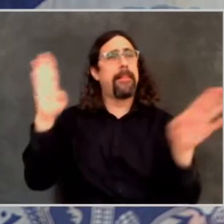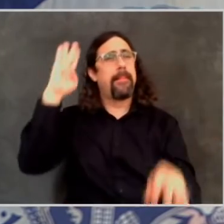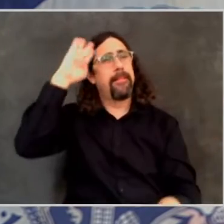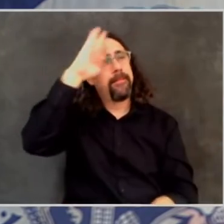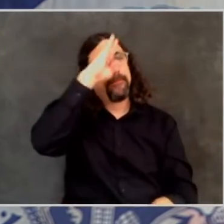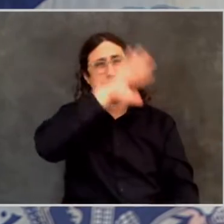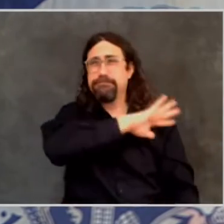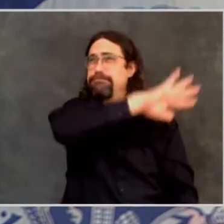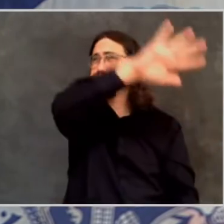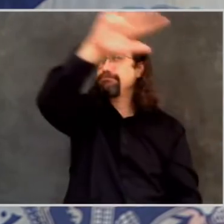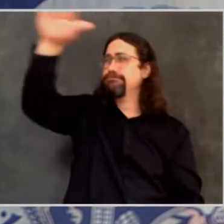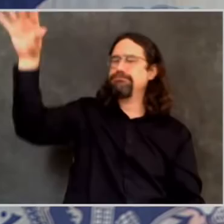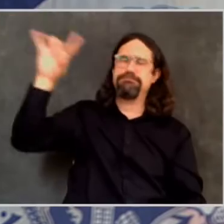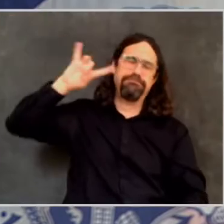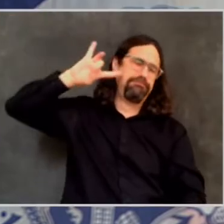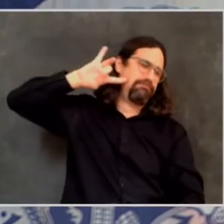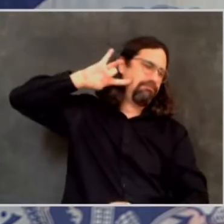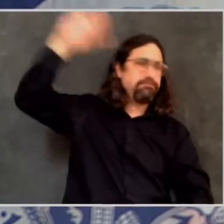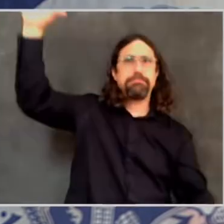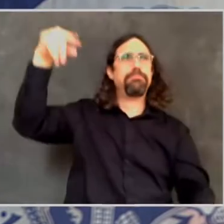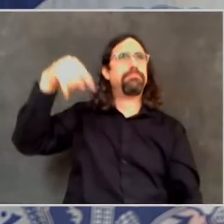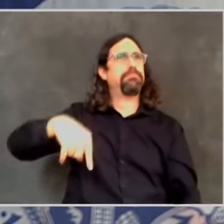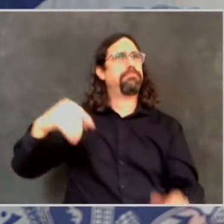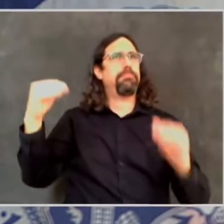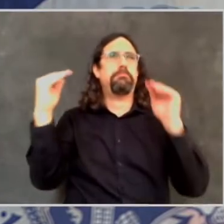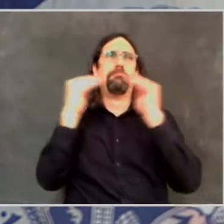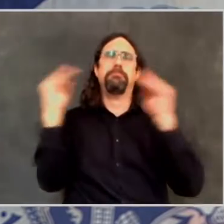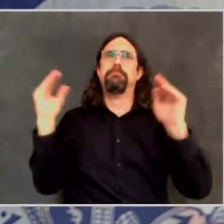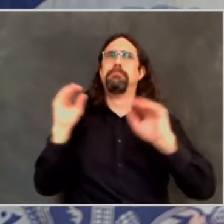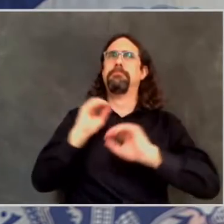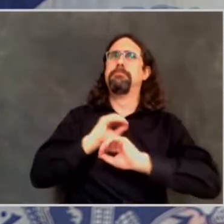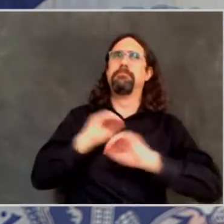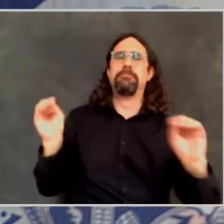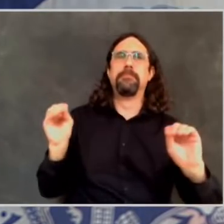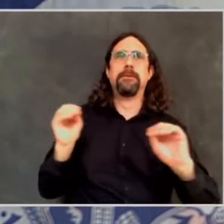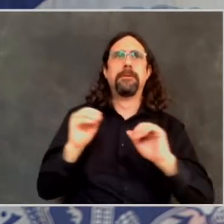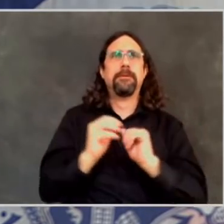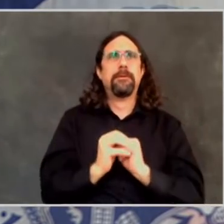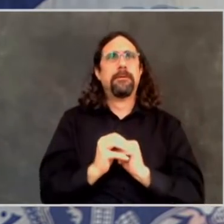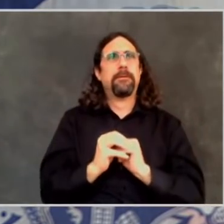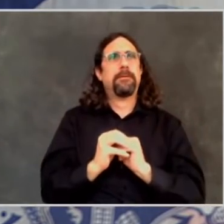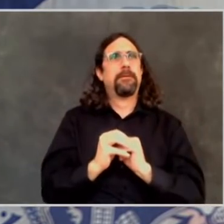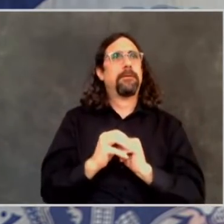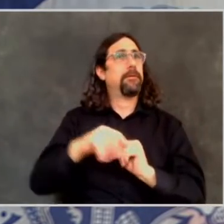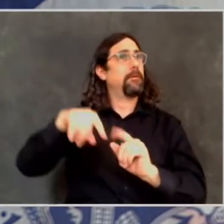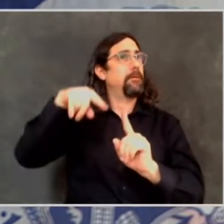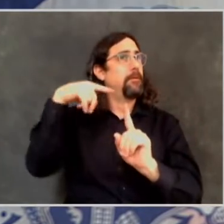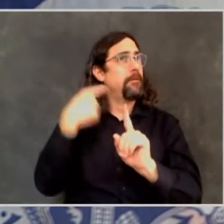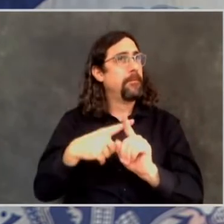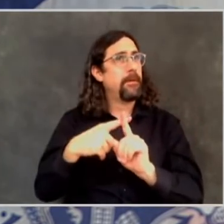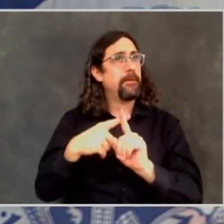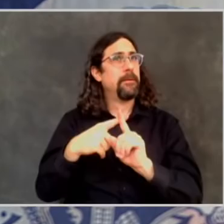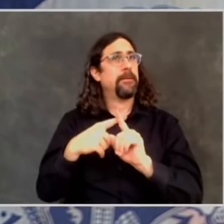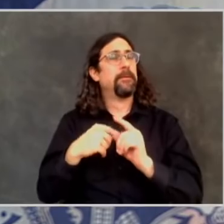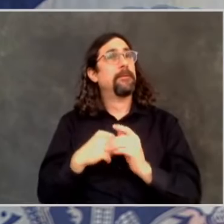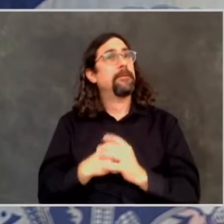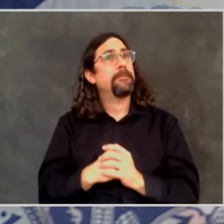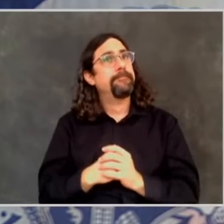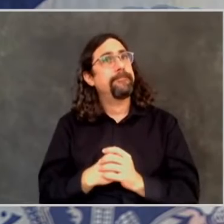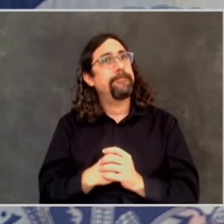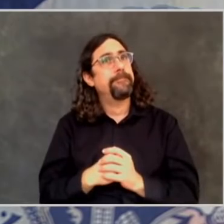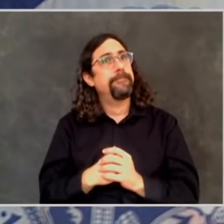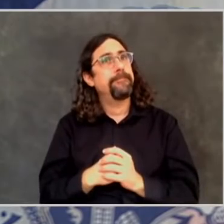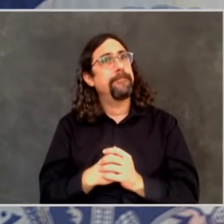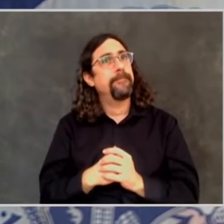nonprofit world in New York City, is just much, much deeper and richer per capita. I'm not just talking about grand total. I'm saying per capita. This is a city that's